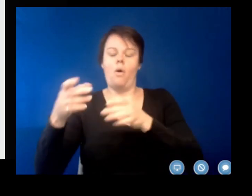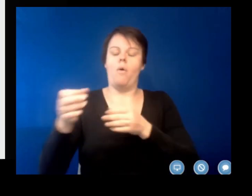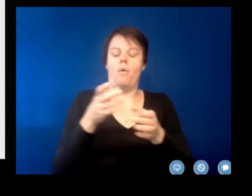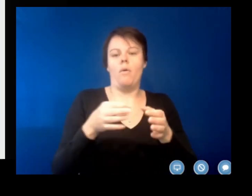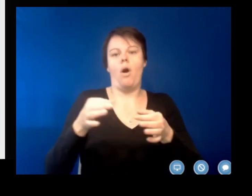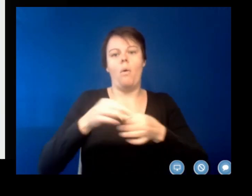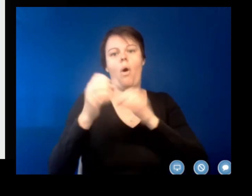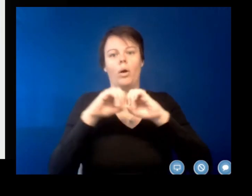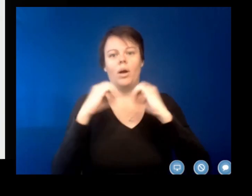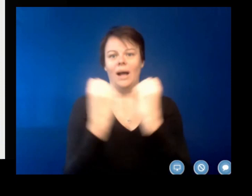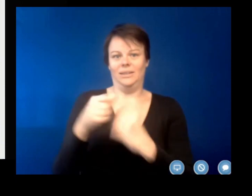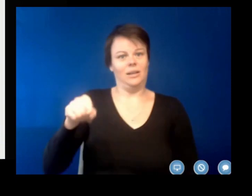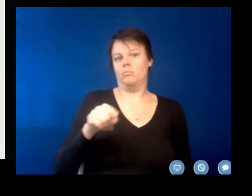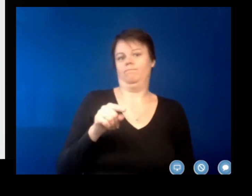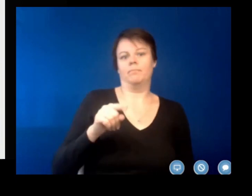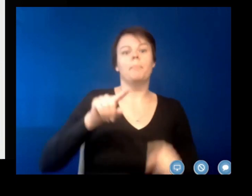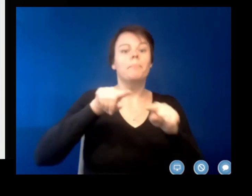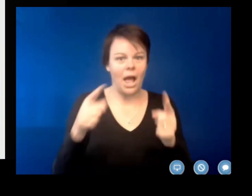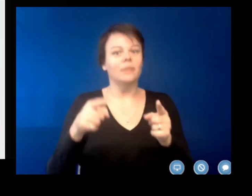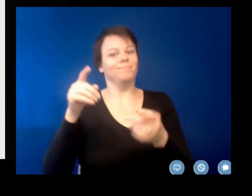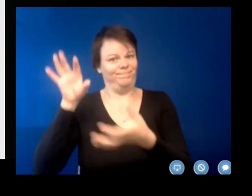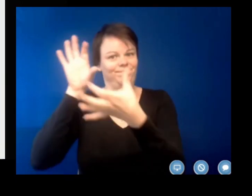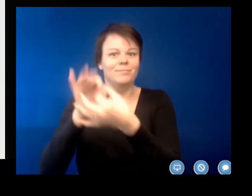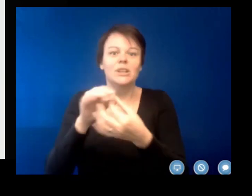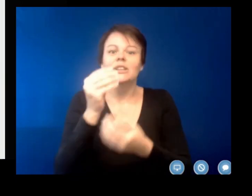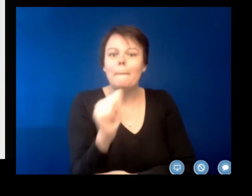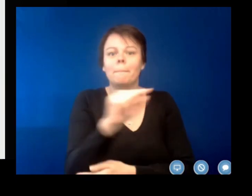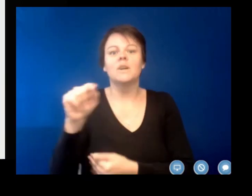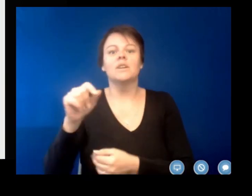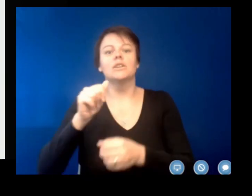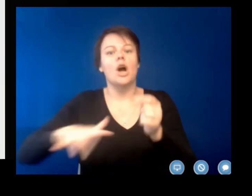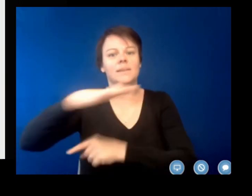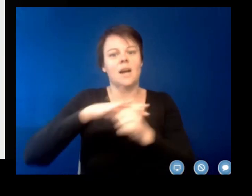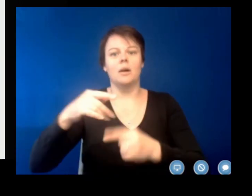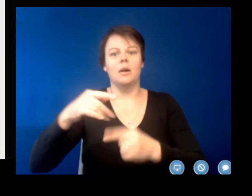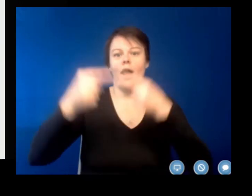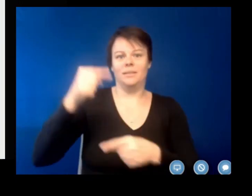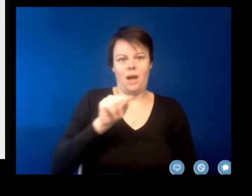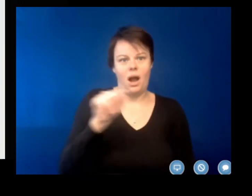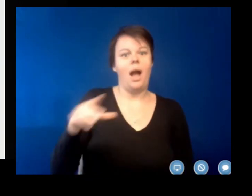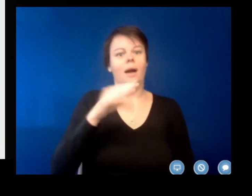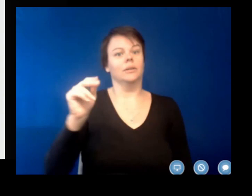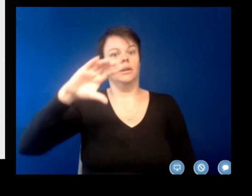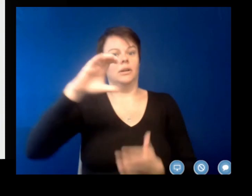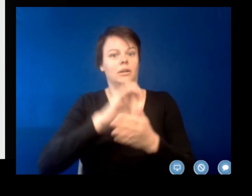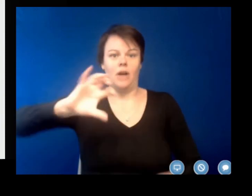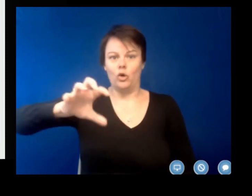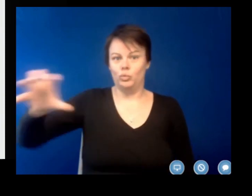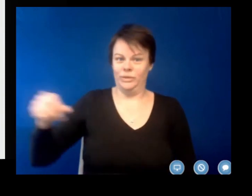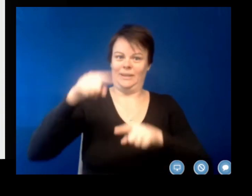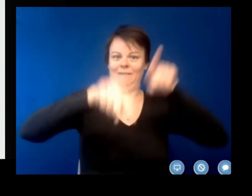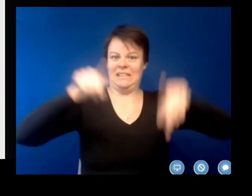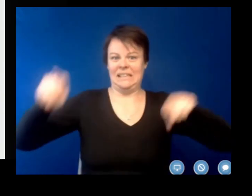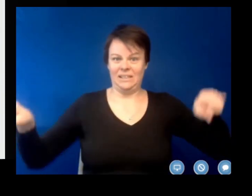it, and it included it in a very different dimensions and segments. So it is almost